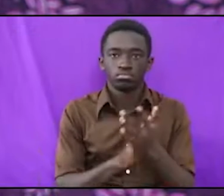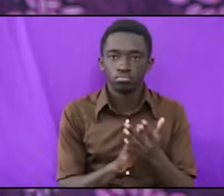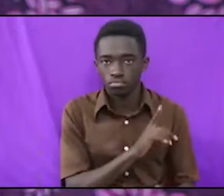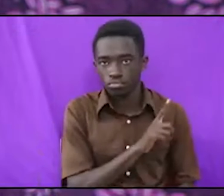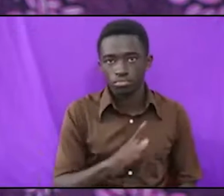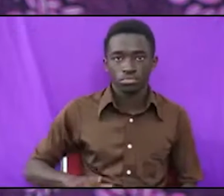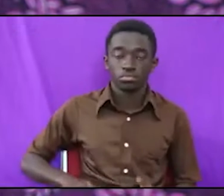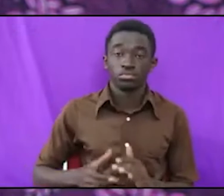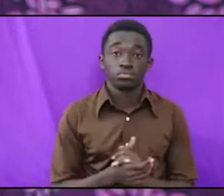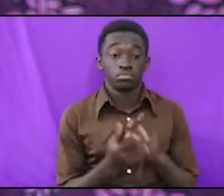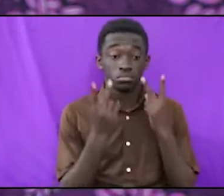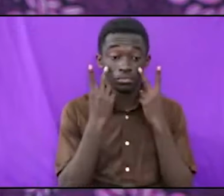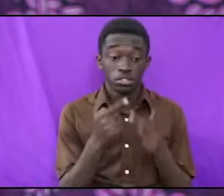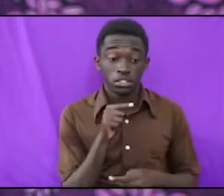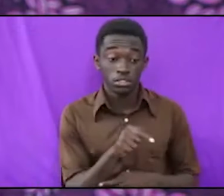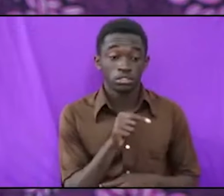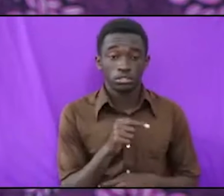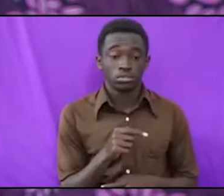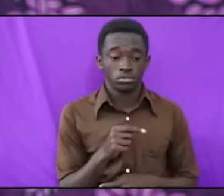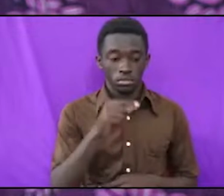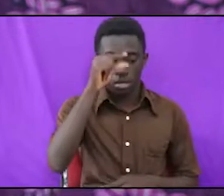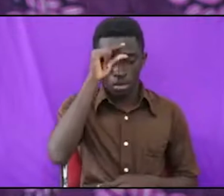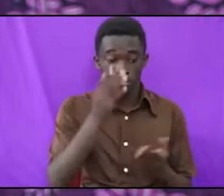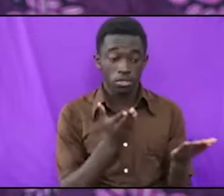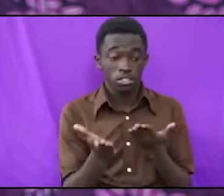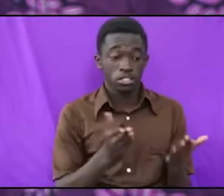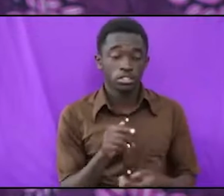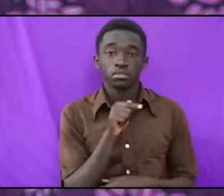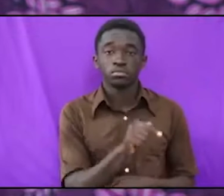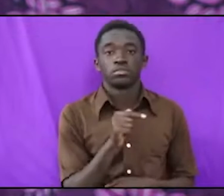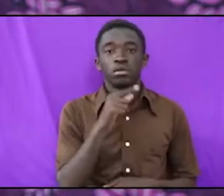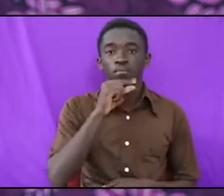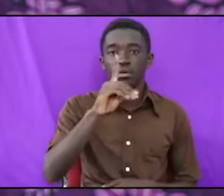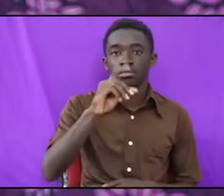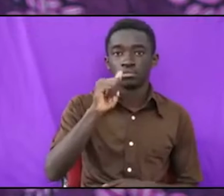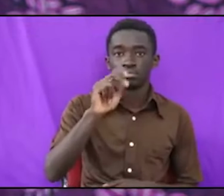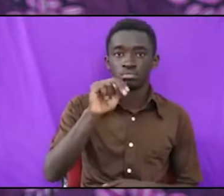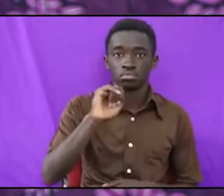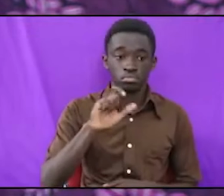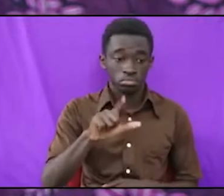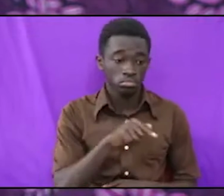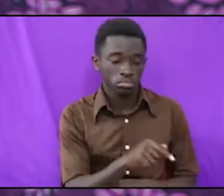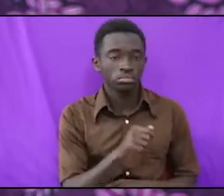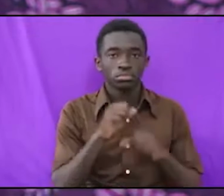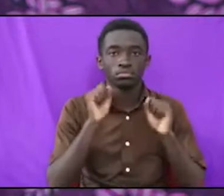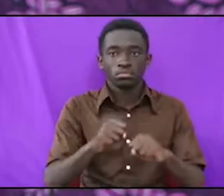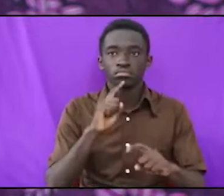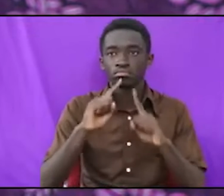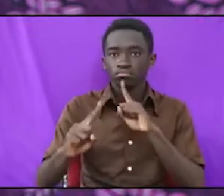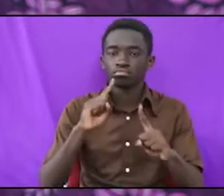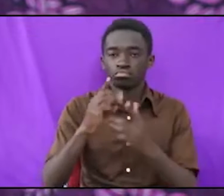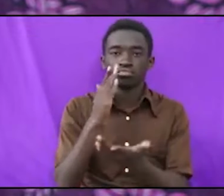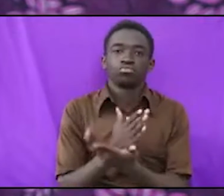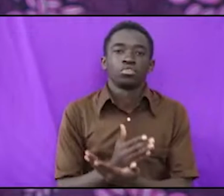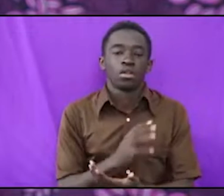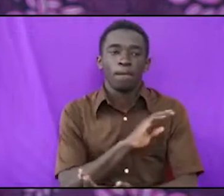Look at that government servant. You know, the person who serves in government, able to speak the truth to power. Bwana